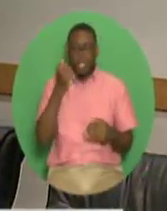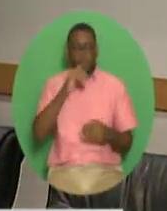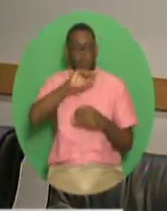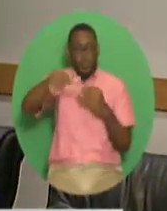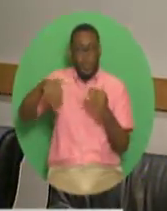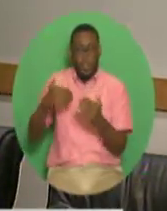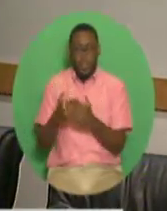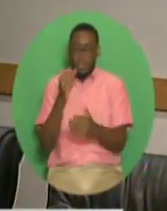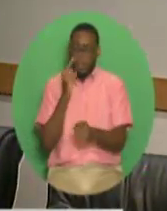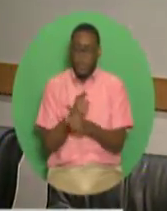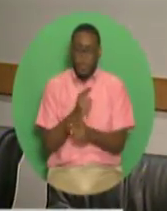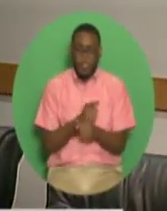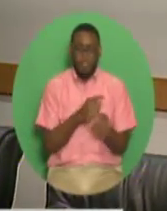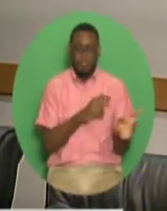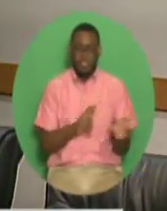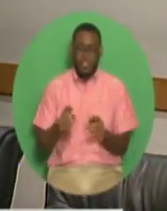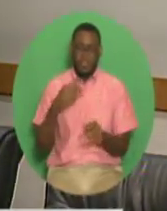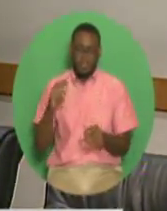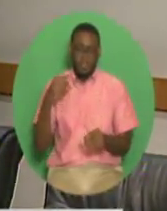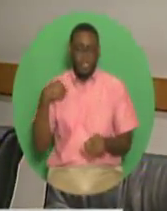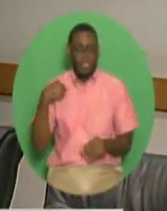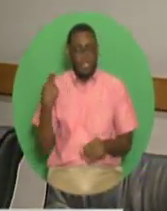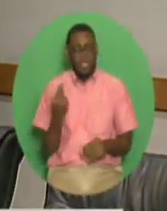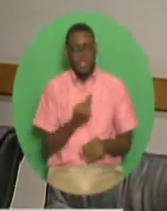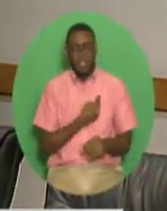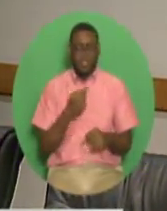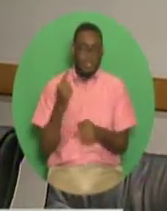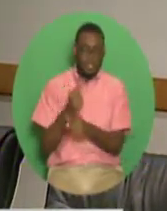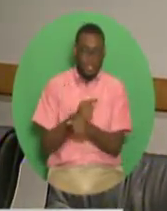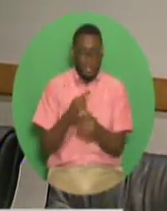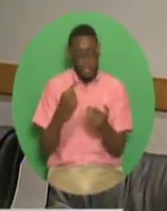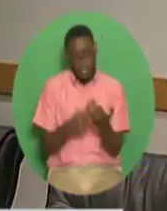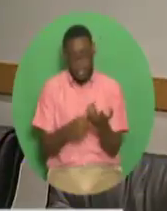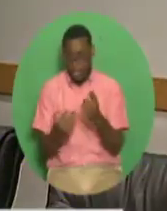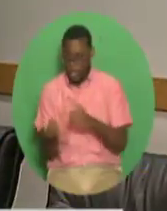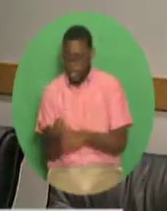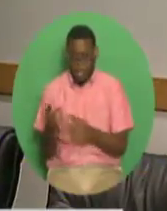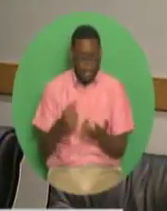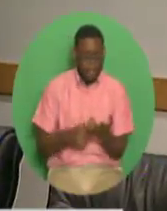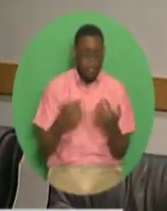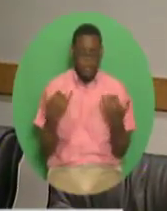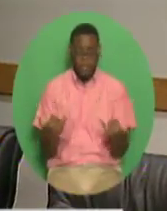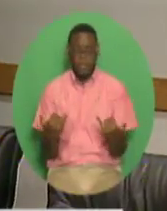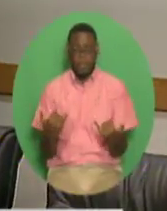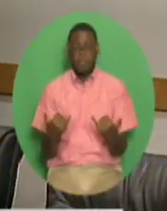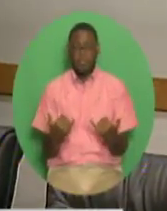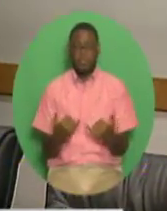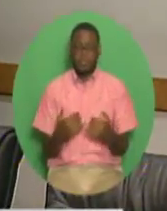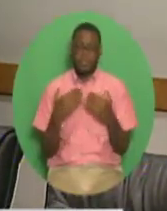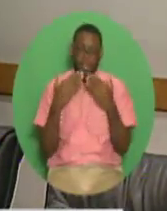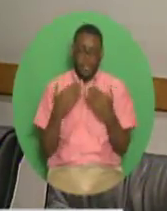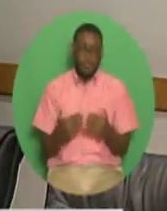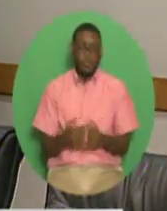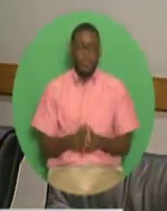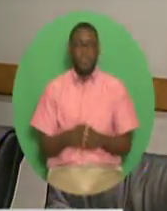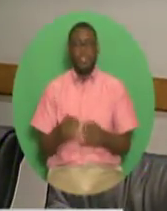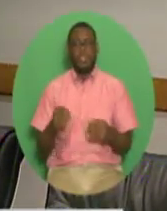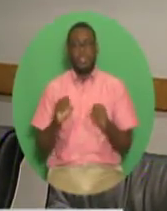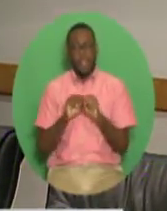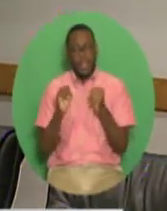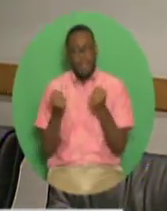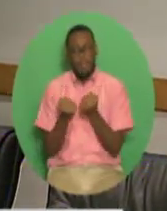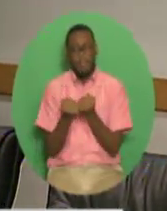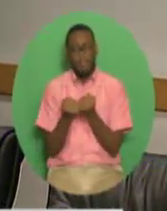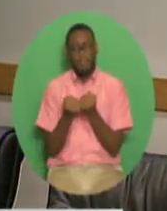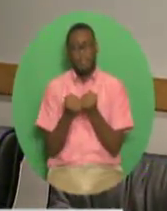business. I want to thank my staff at the Ministry of Sport and Youth Affairs for the past 2 years as well, and moving forward for the this year, fiscal year,